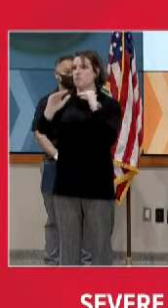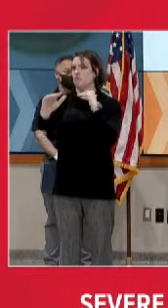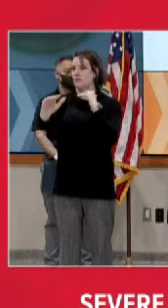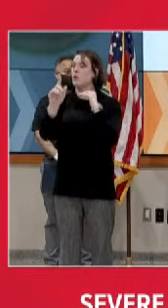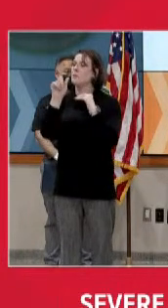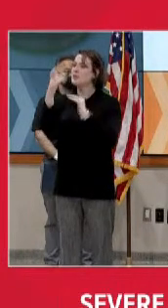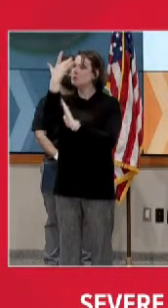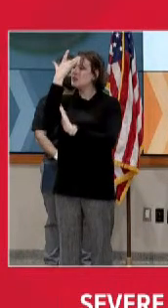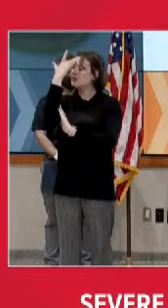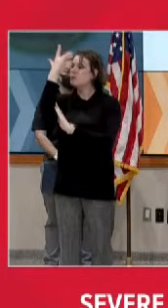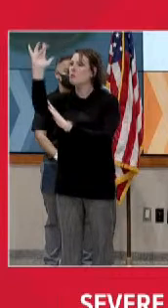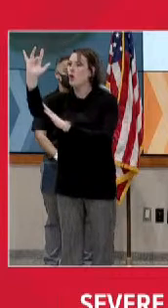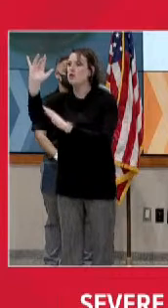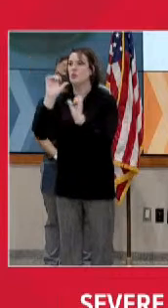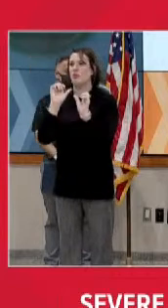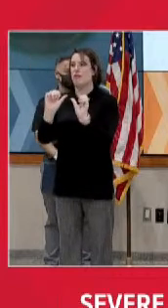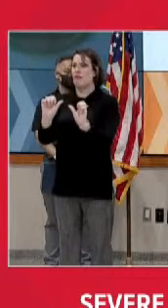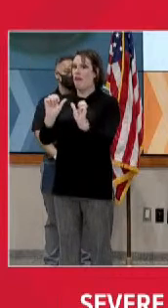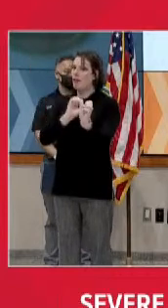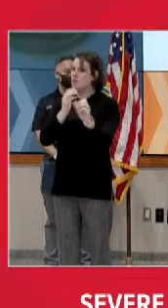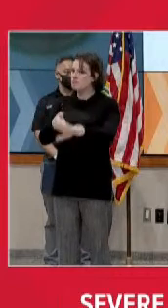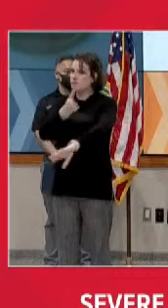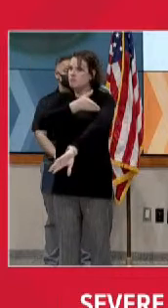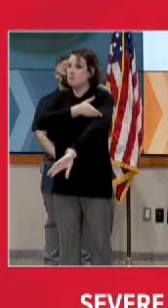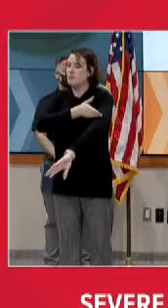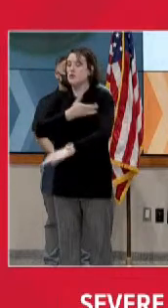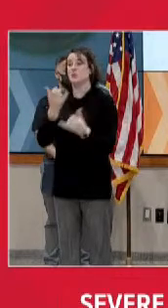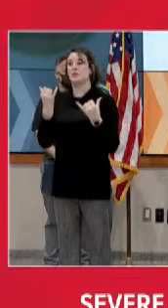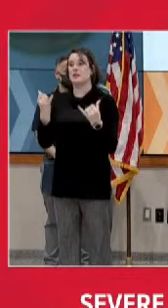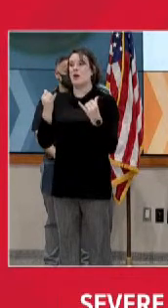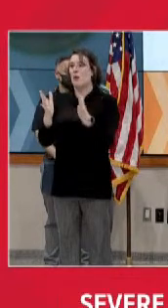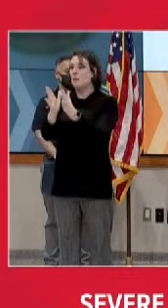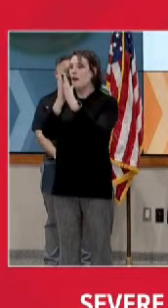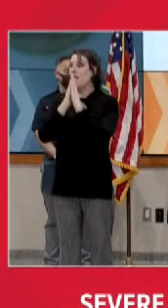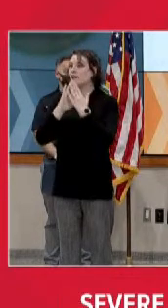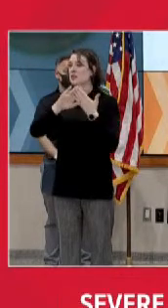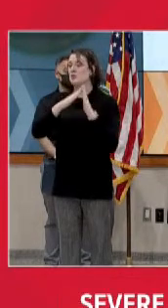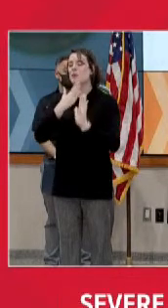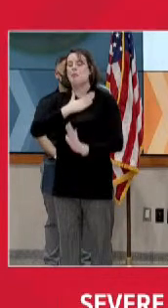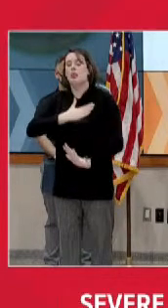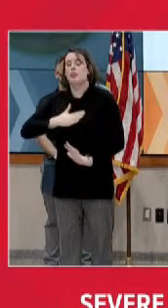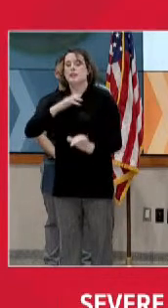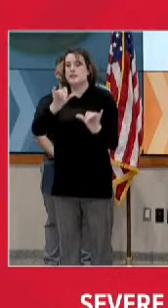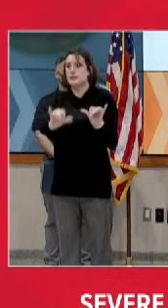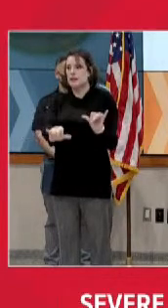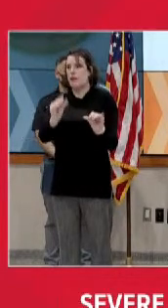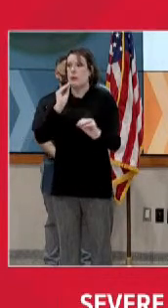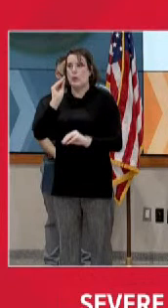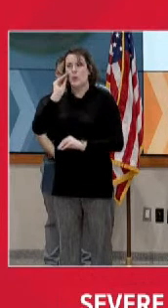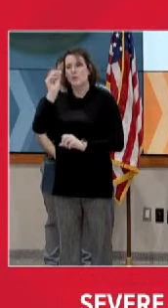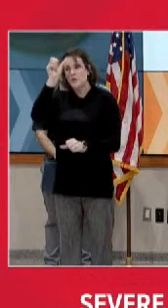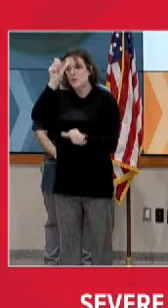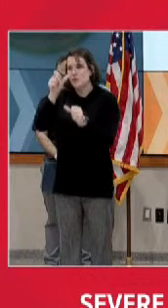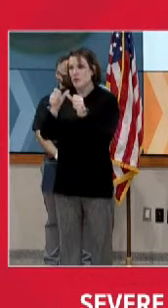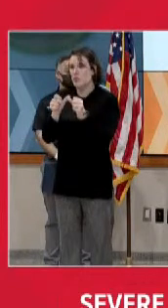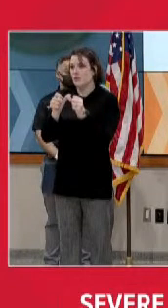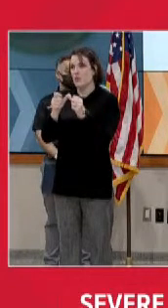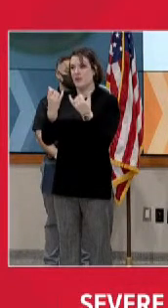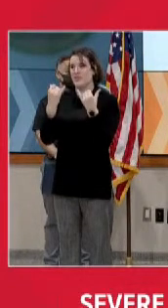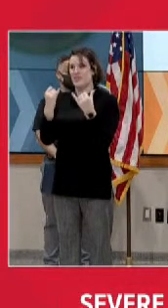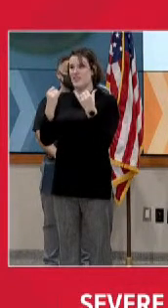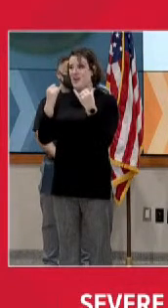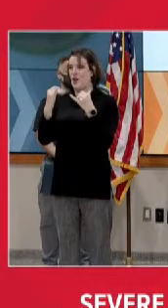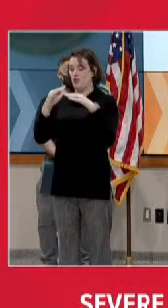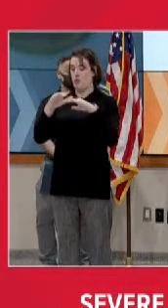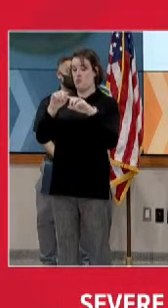so today, right now, I am asking the community to stay home, to remember that we are crossing 100%